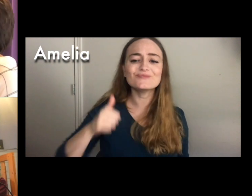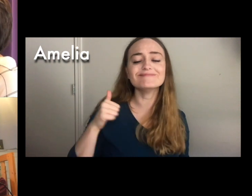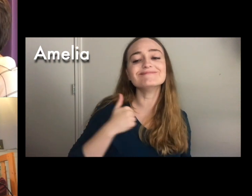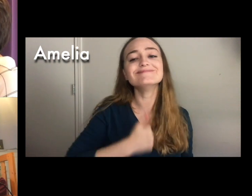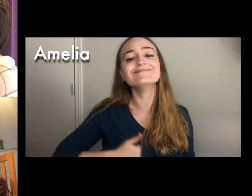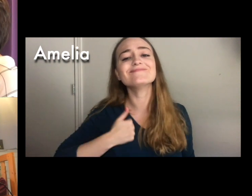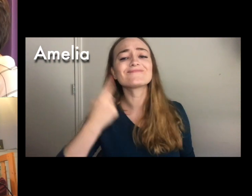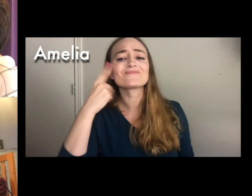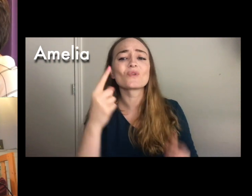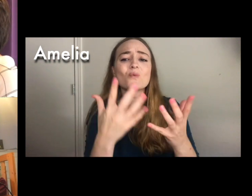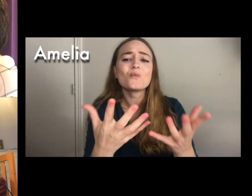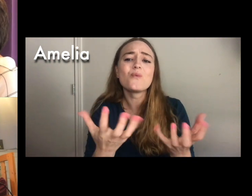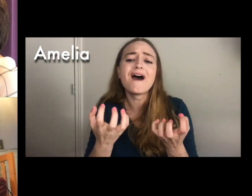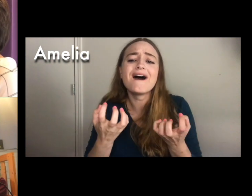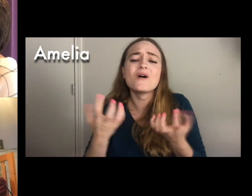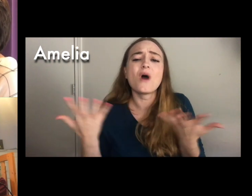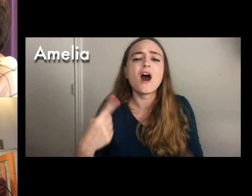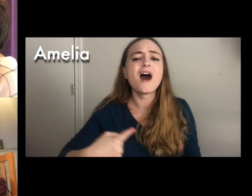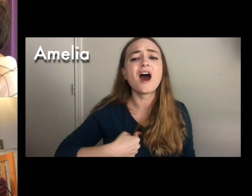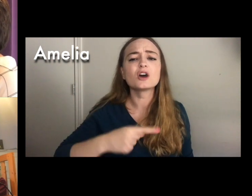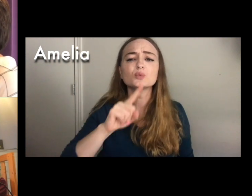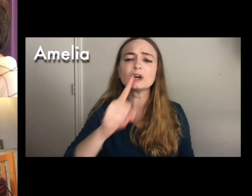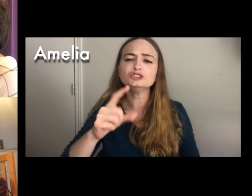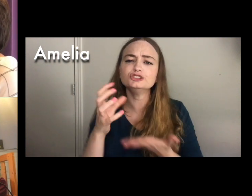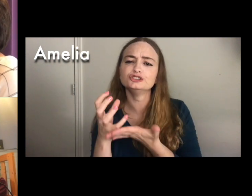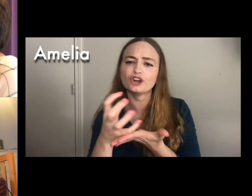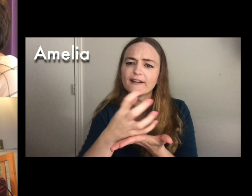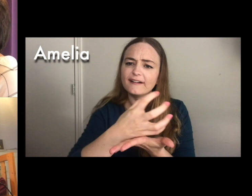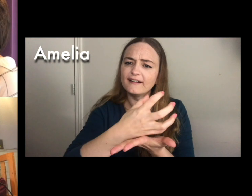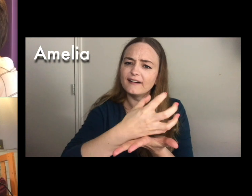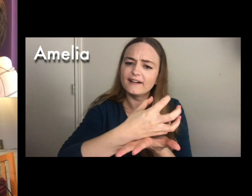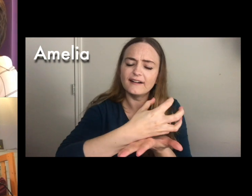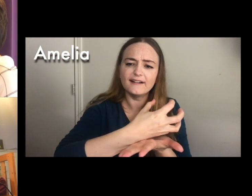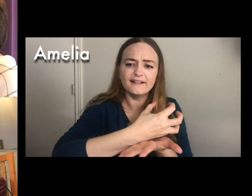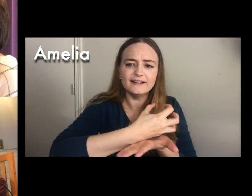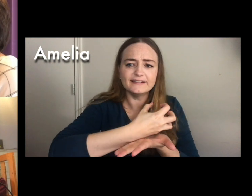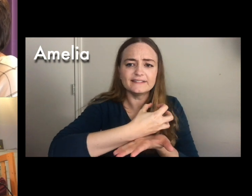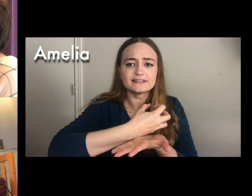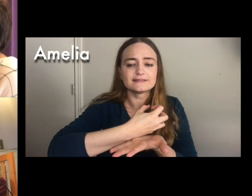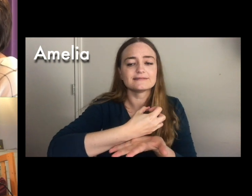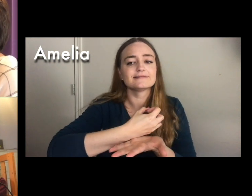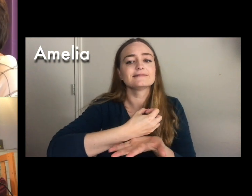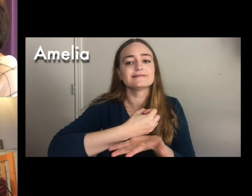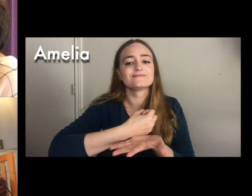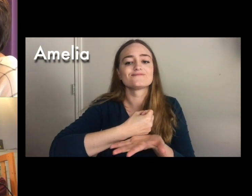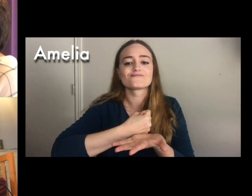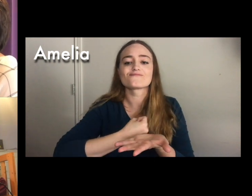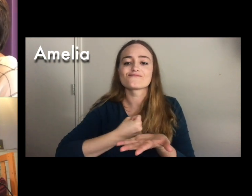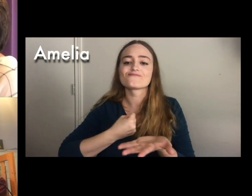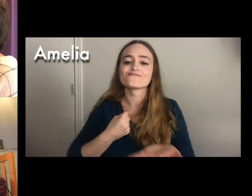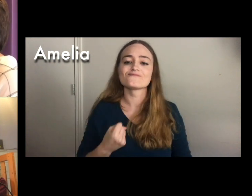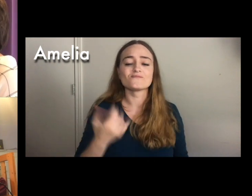got too much nerve, but I won't apologize for wanting what I know